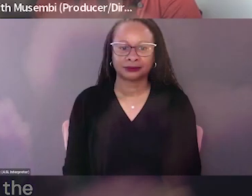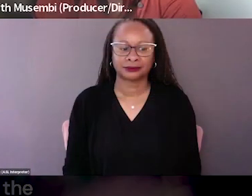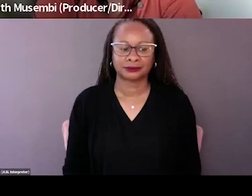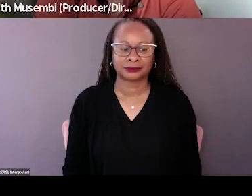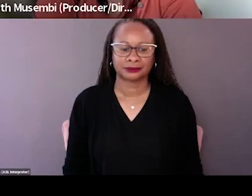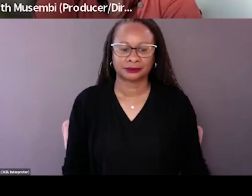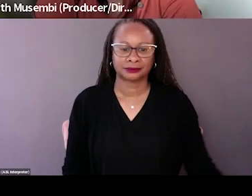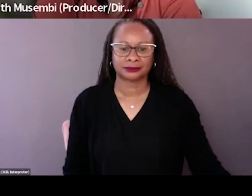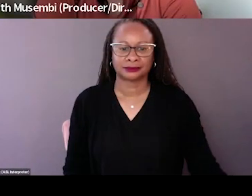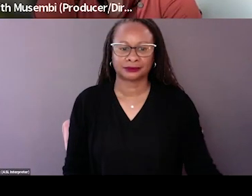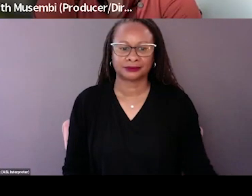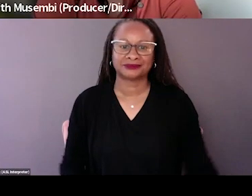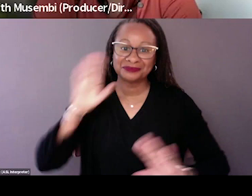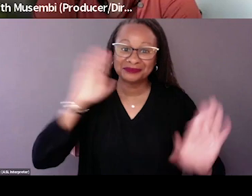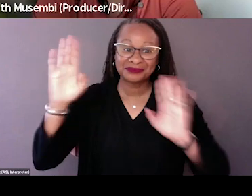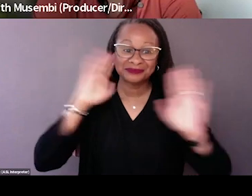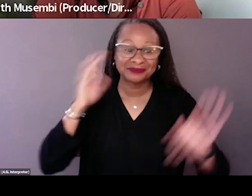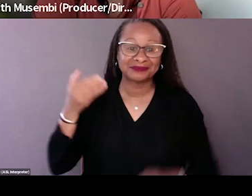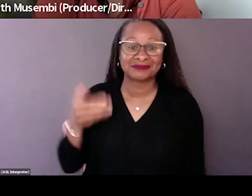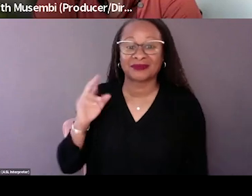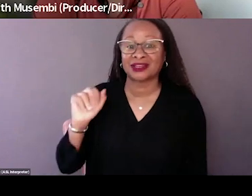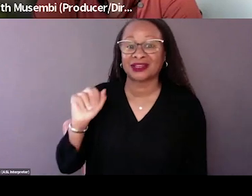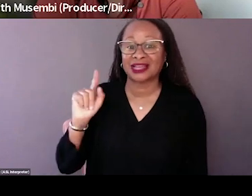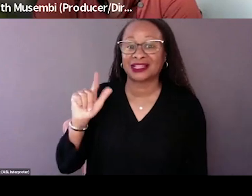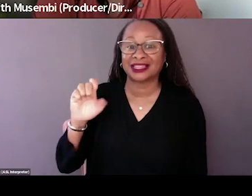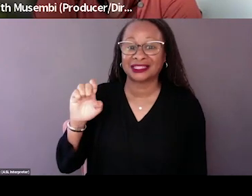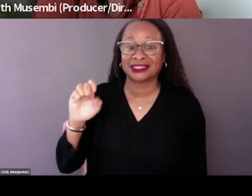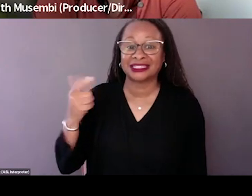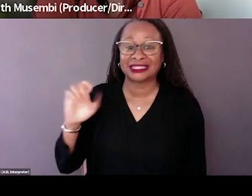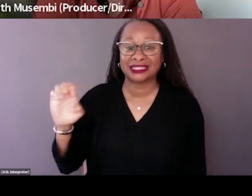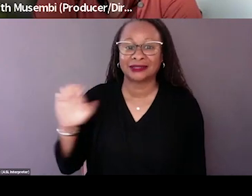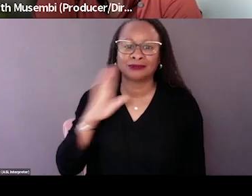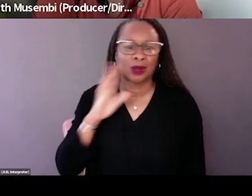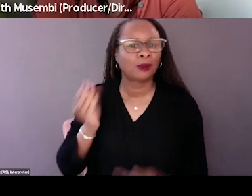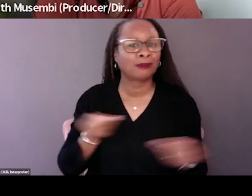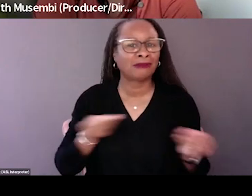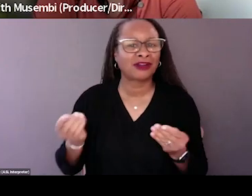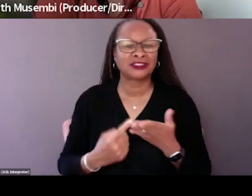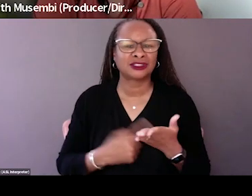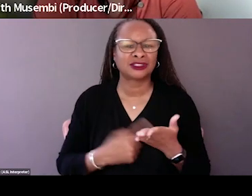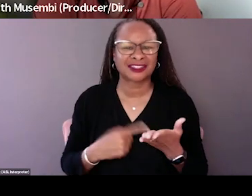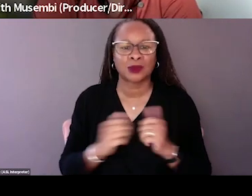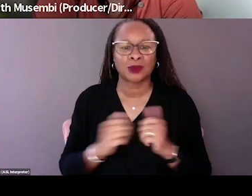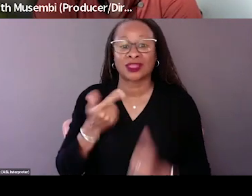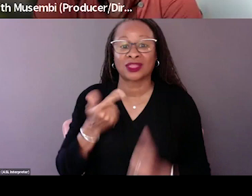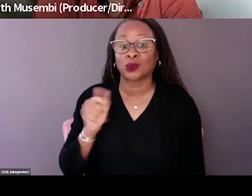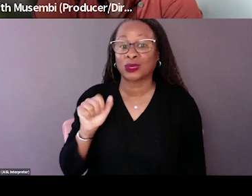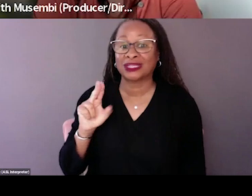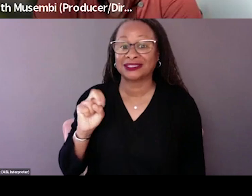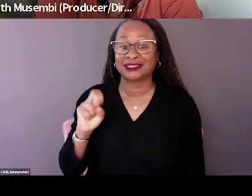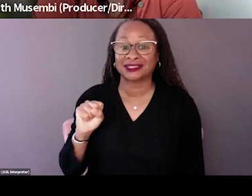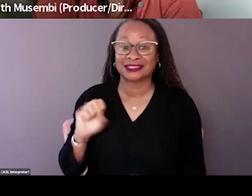Hi everybody, my name is Natalie Gee and I'm going to be moderating this talk back with the Queen's team. For our blind and low